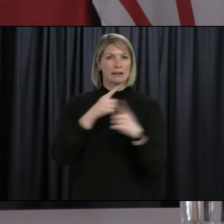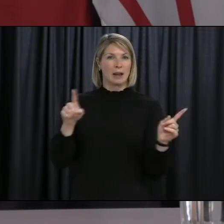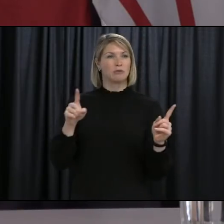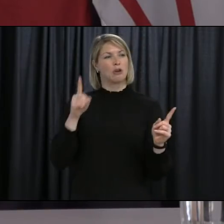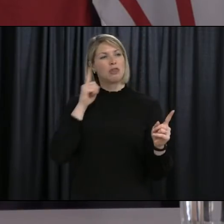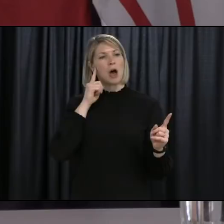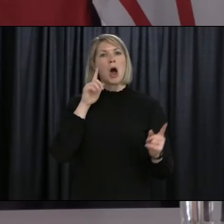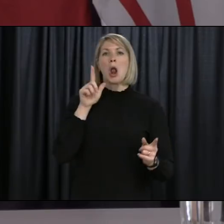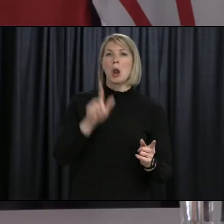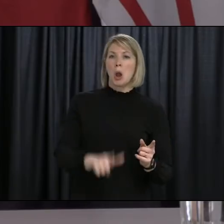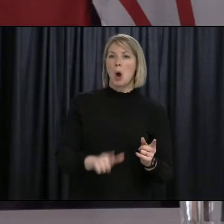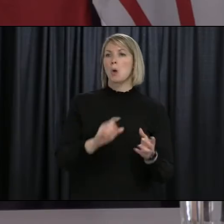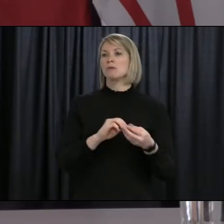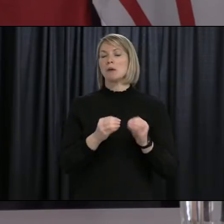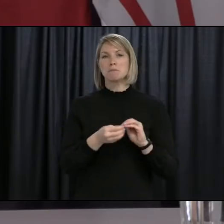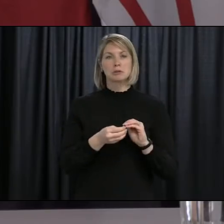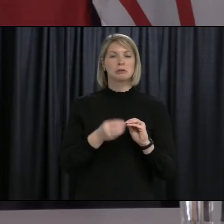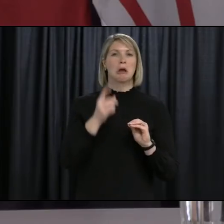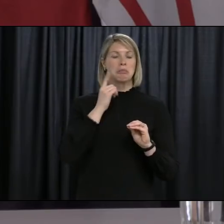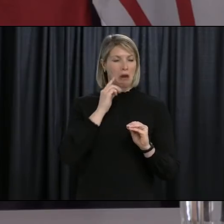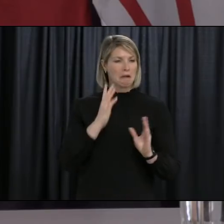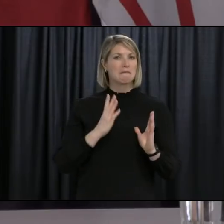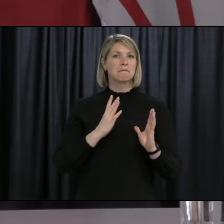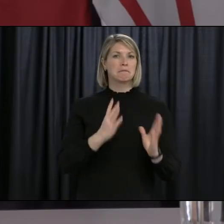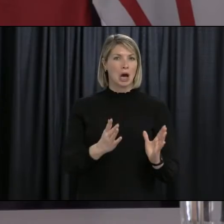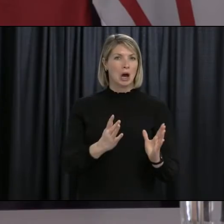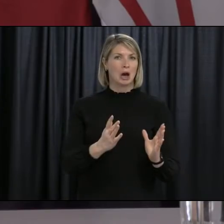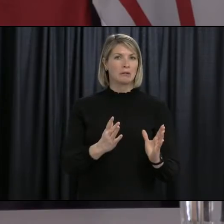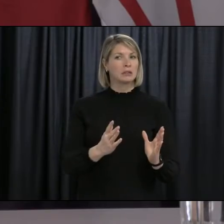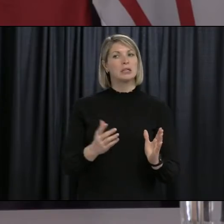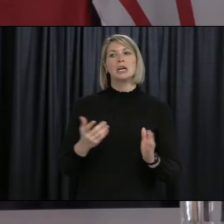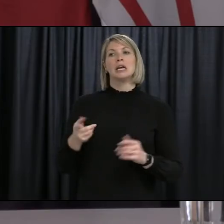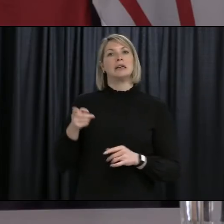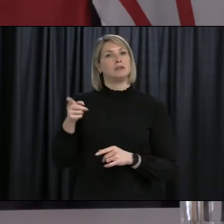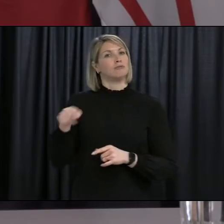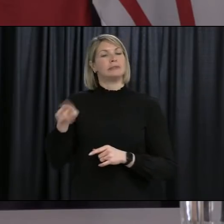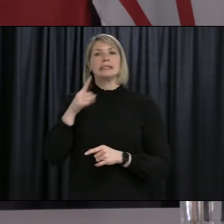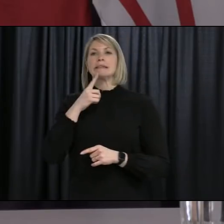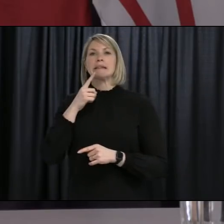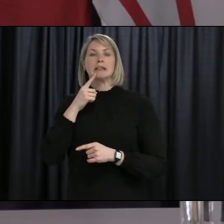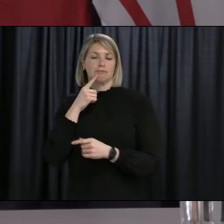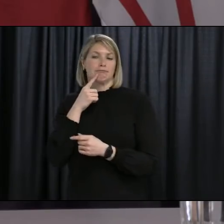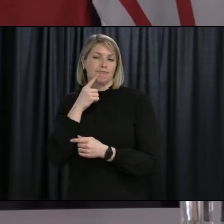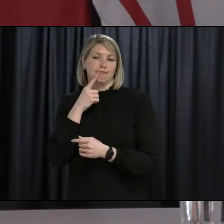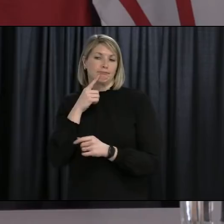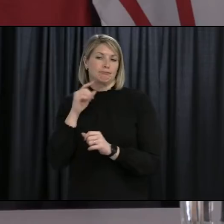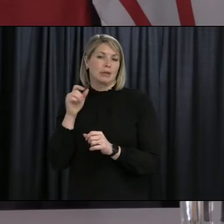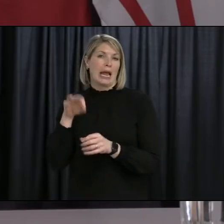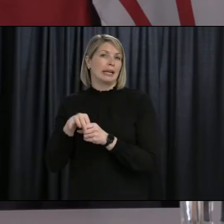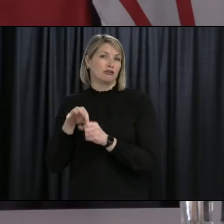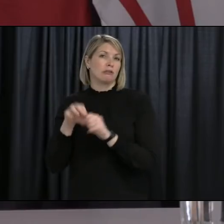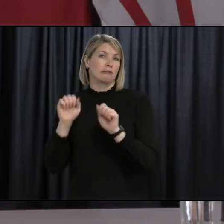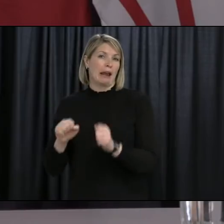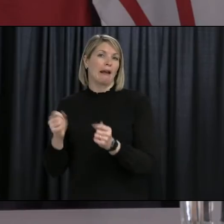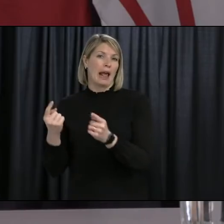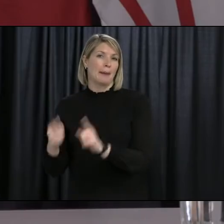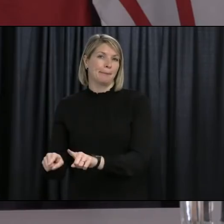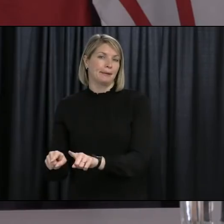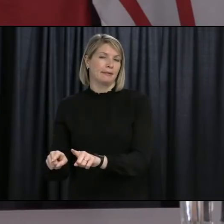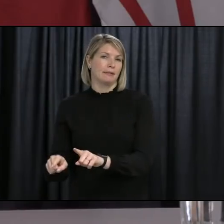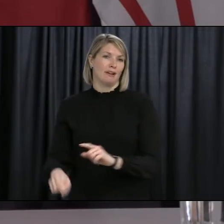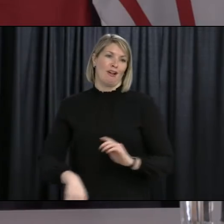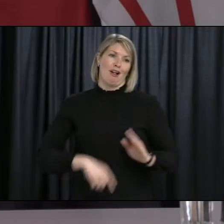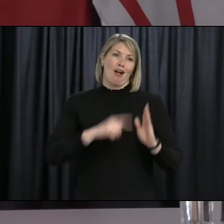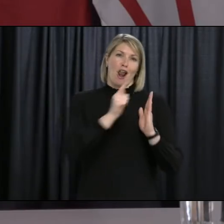time. And we were given assurance that a COVID-19 election could happen. It had to be an election in 2021. I mean, that's the law. It's